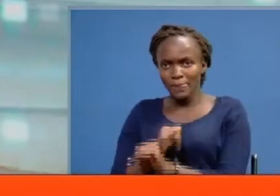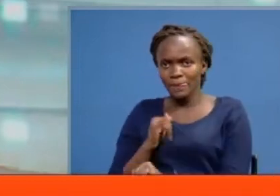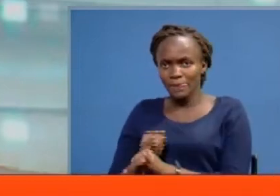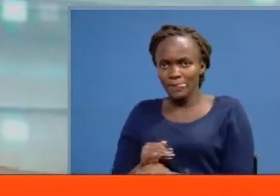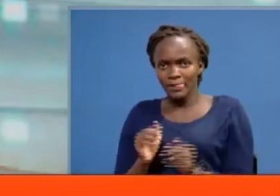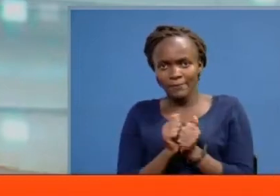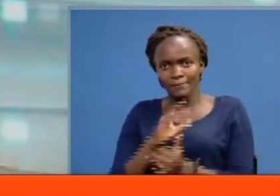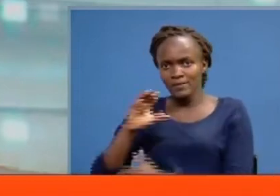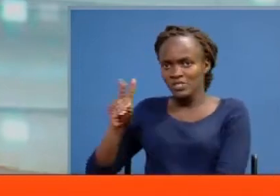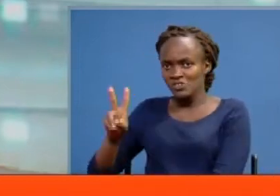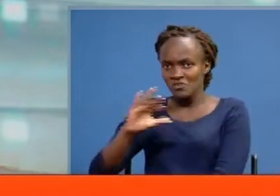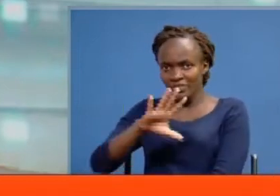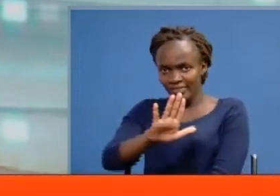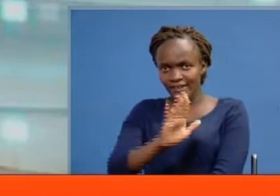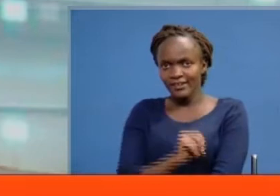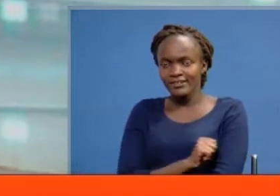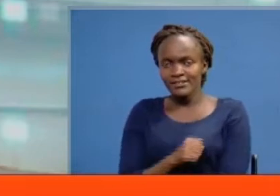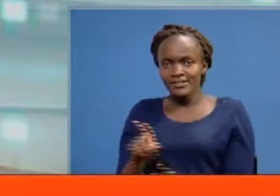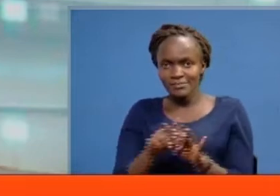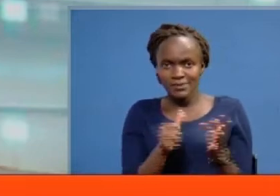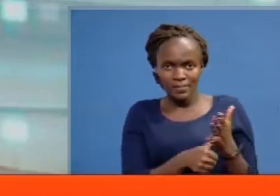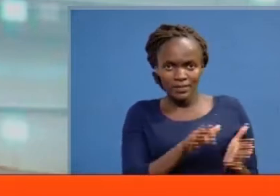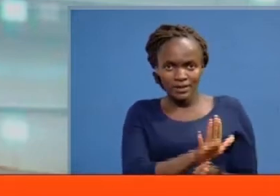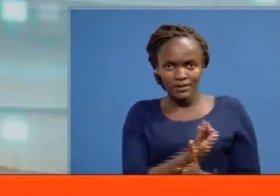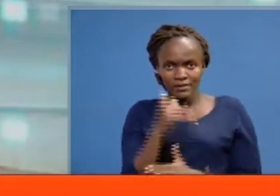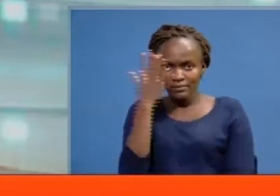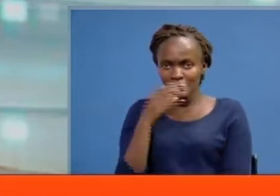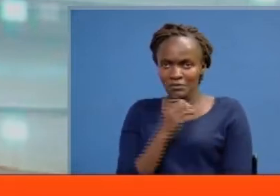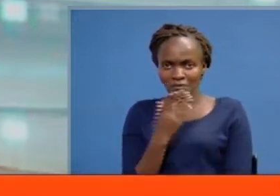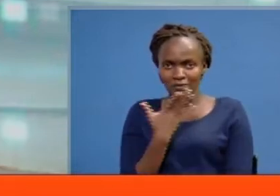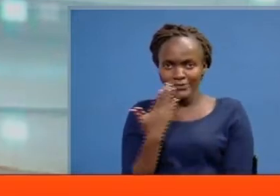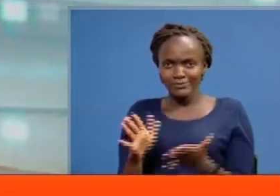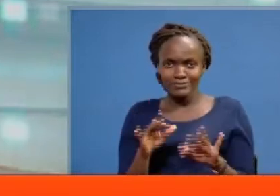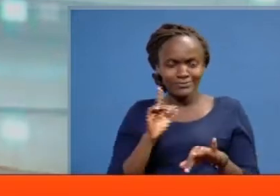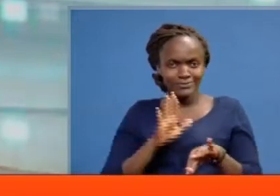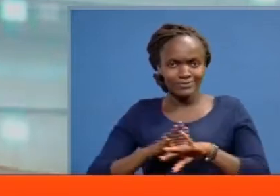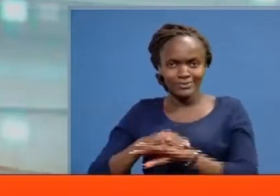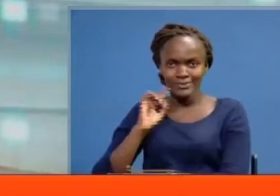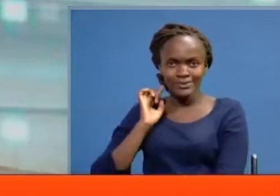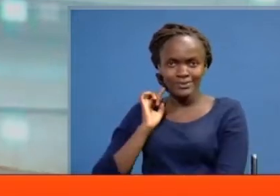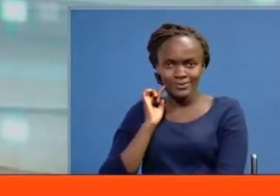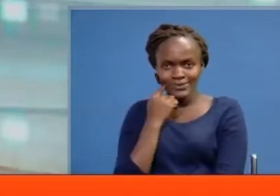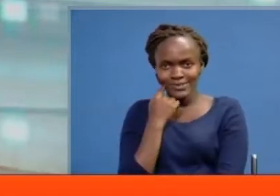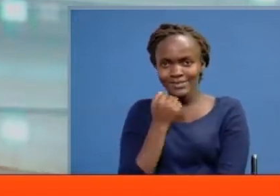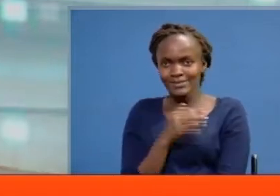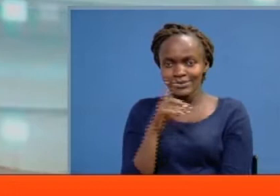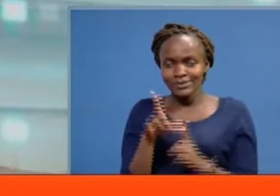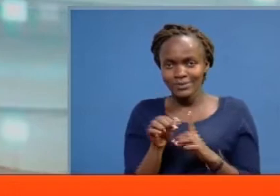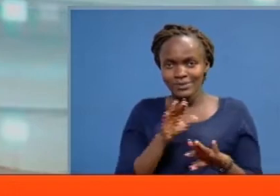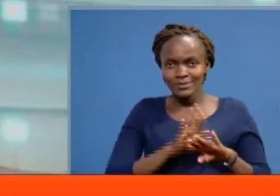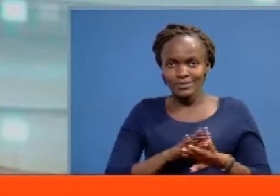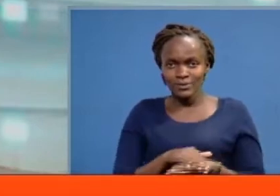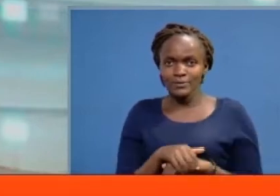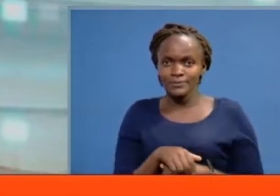their CVs, with their cover letters. Very beautifully done. Sometimes, words that I use are words that